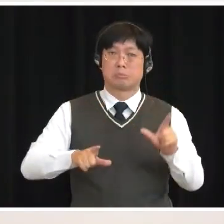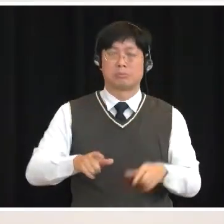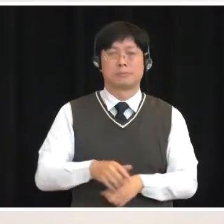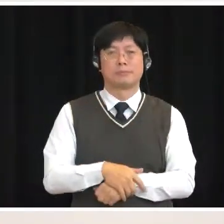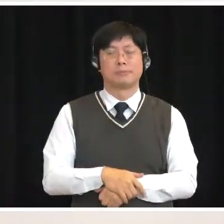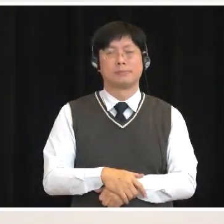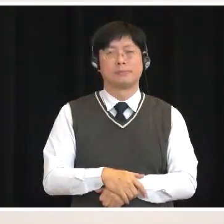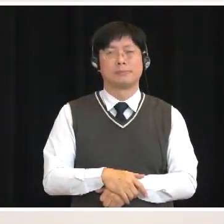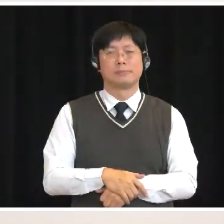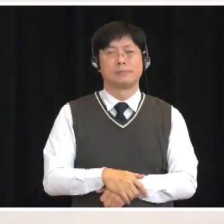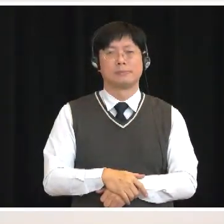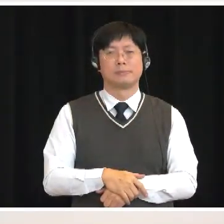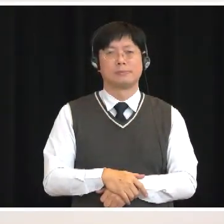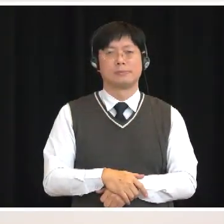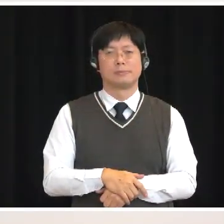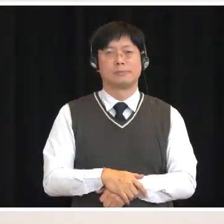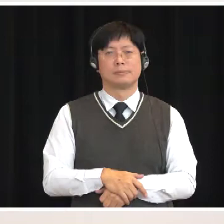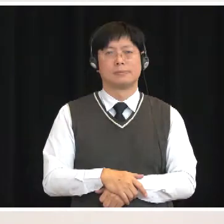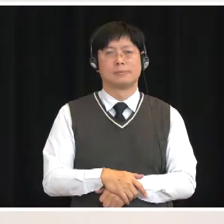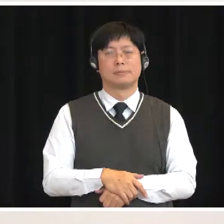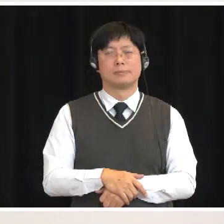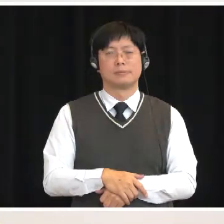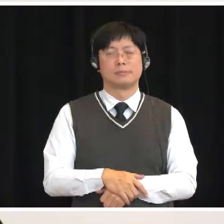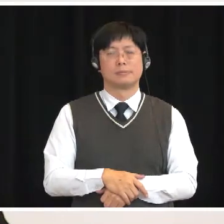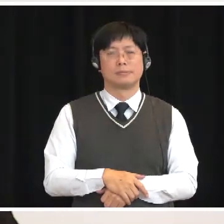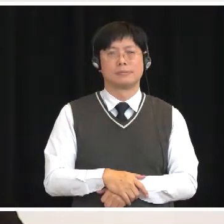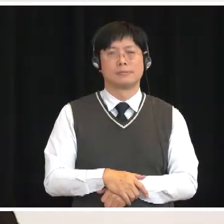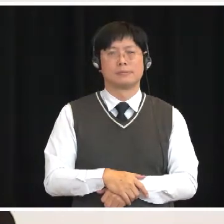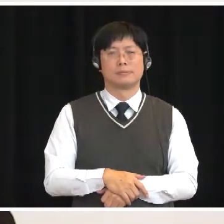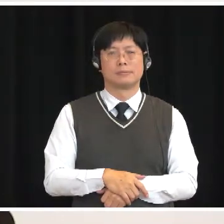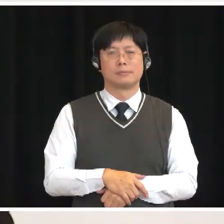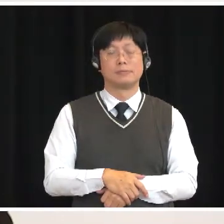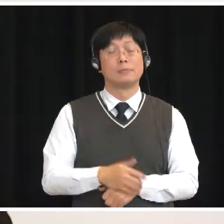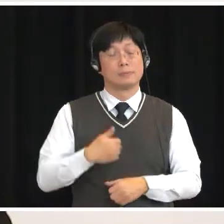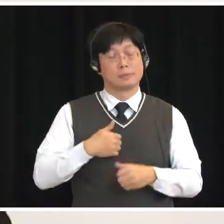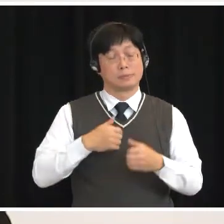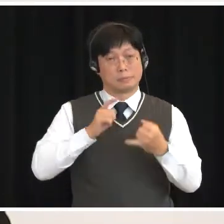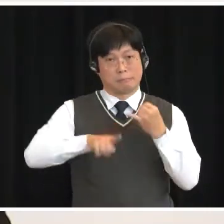And my last question is with regard to budget to